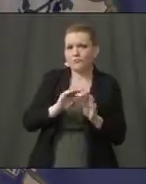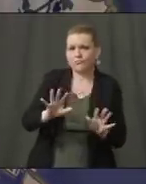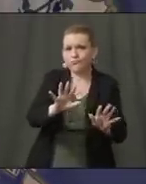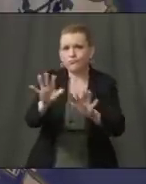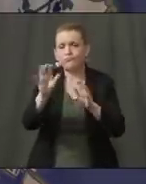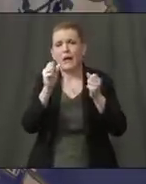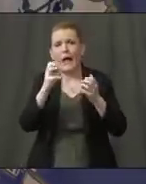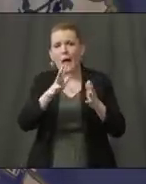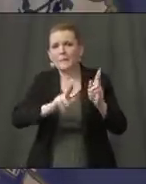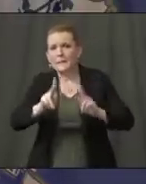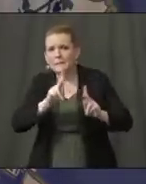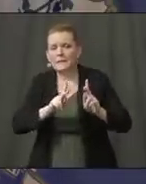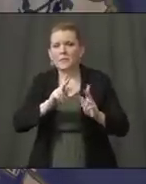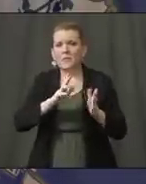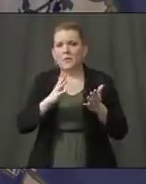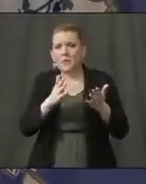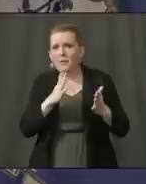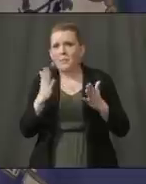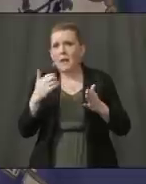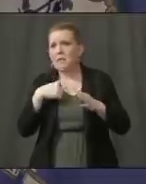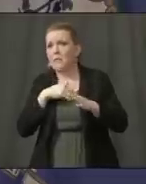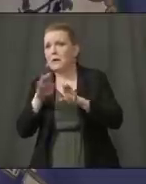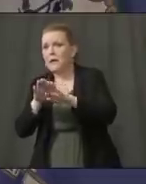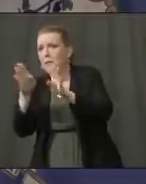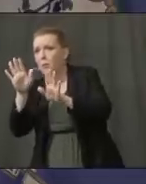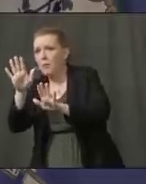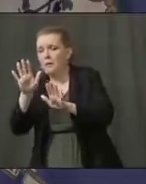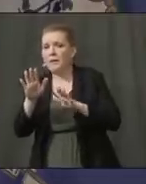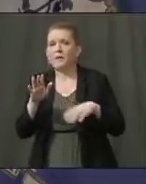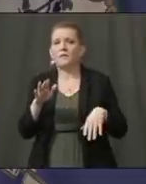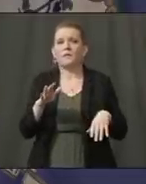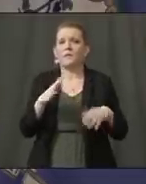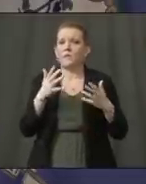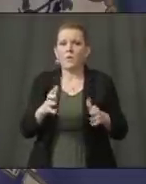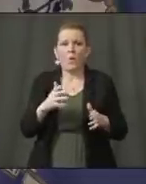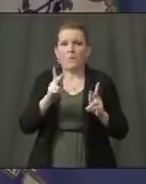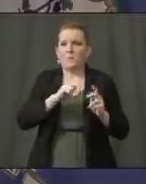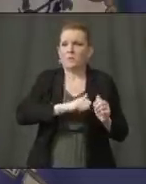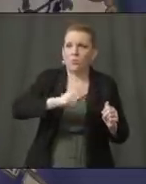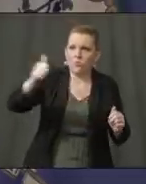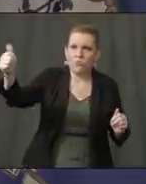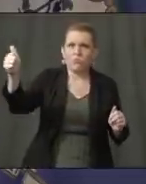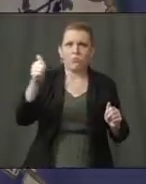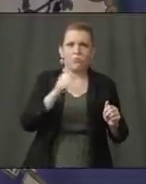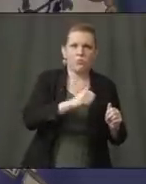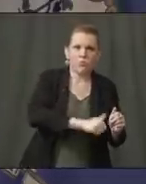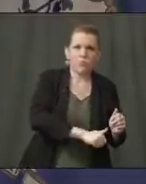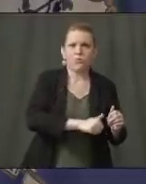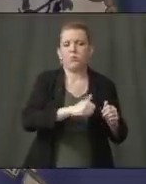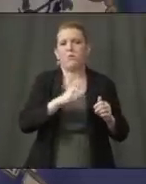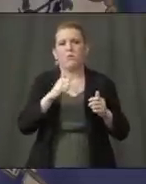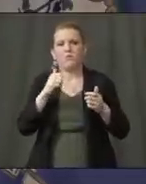in another, you may, incent people to travel back and forth across the state to buy